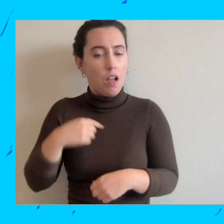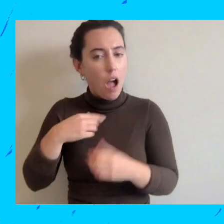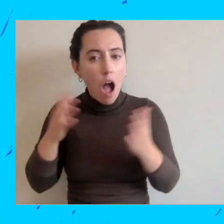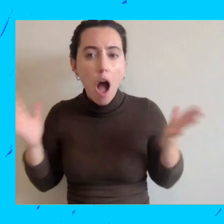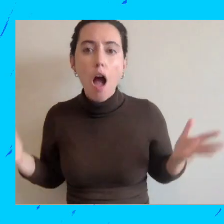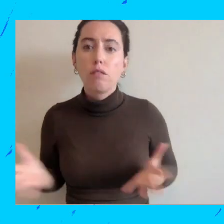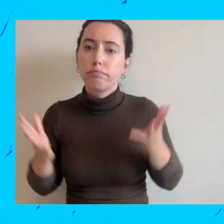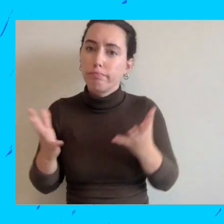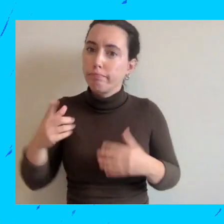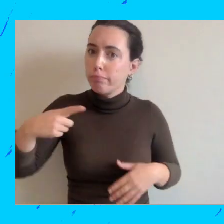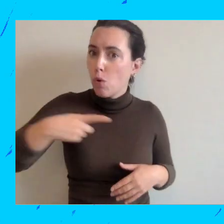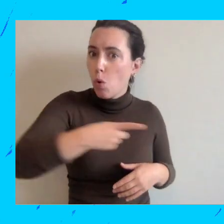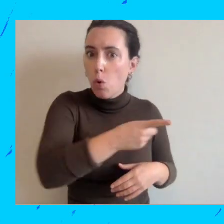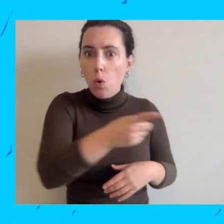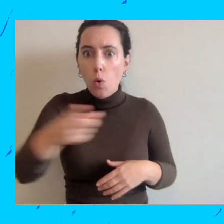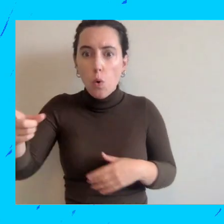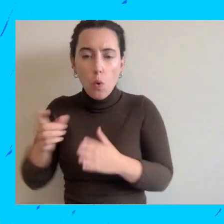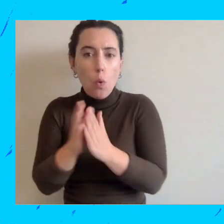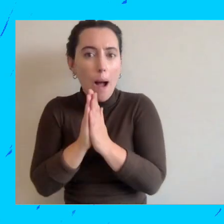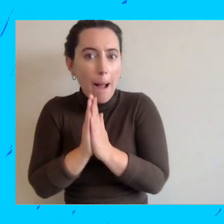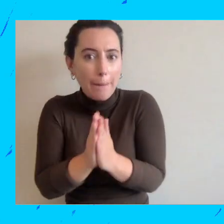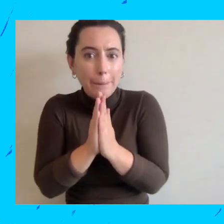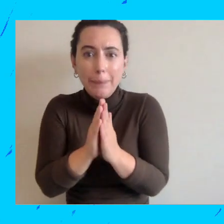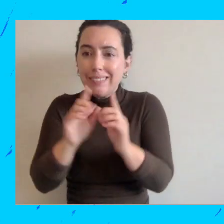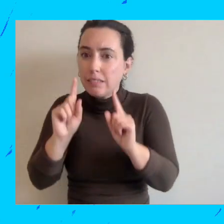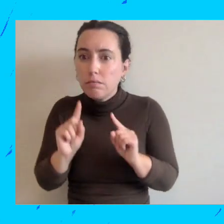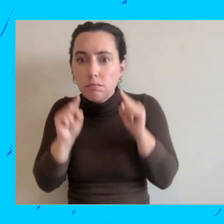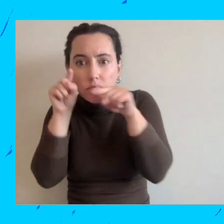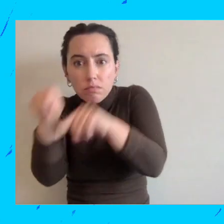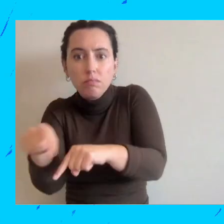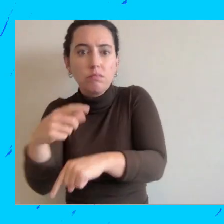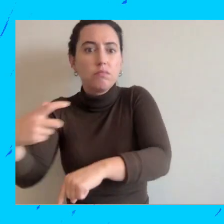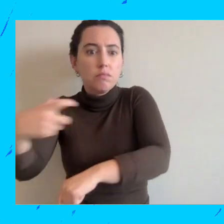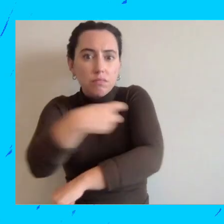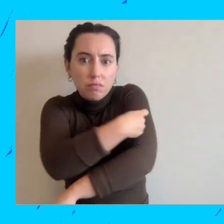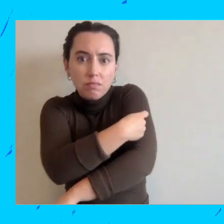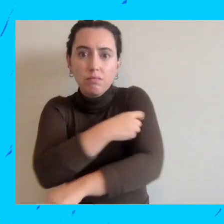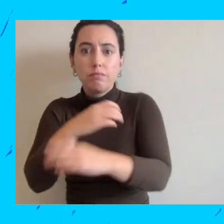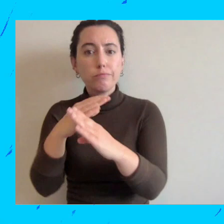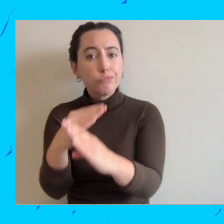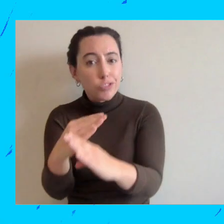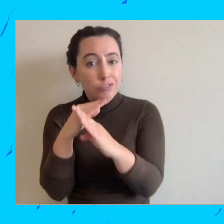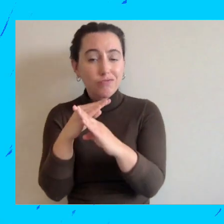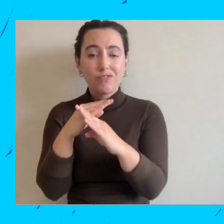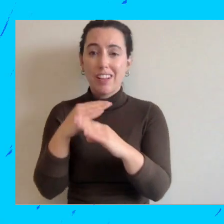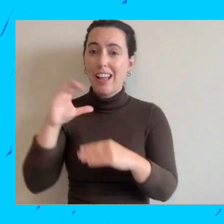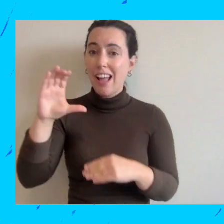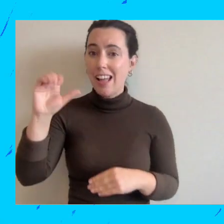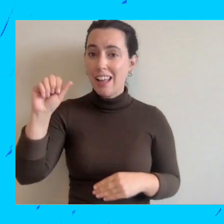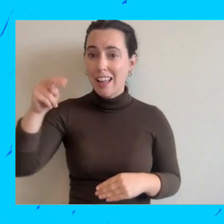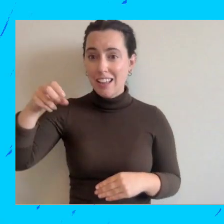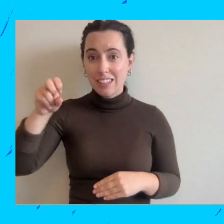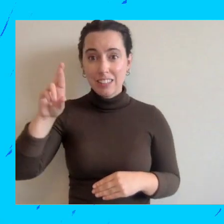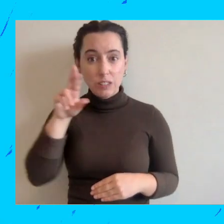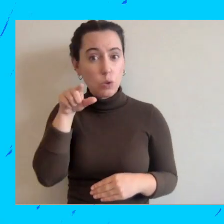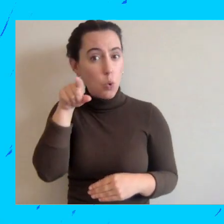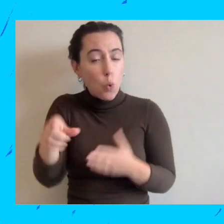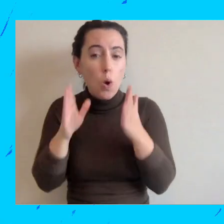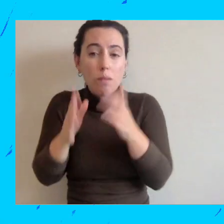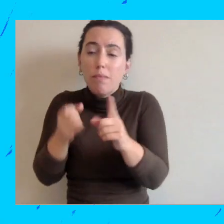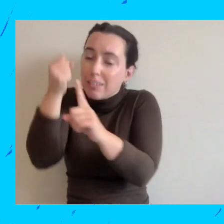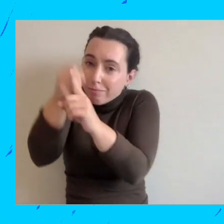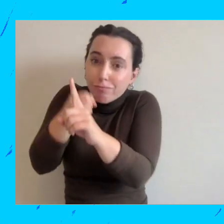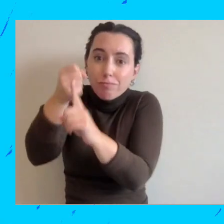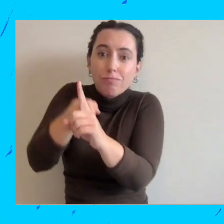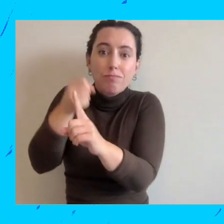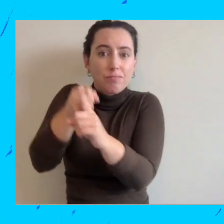and also other HPV-induced cancers. Be your best advocates. Your voice will be important to end cervical